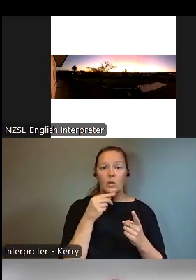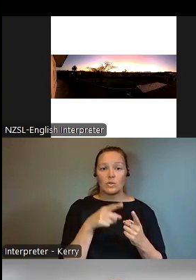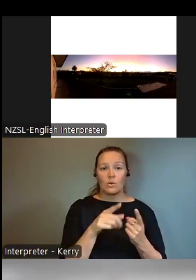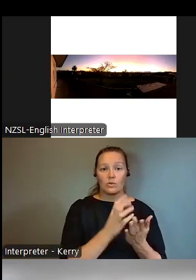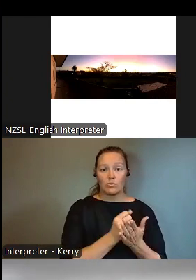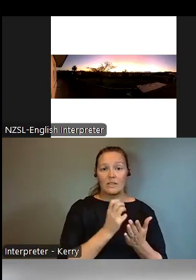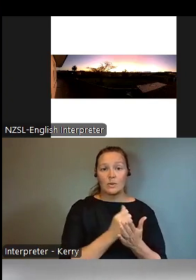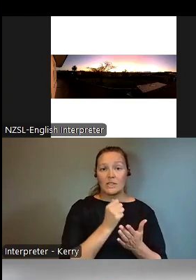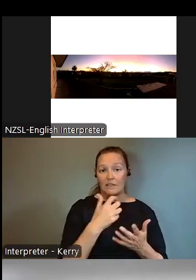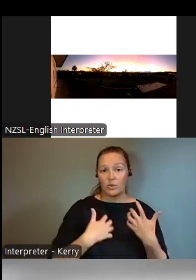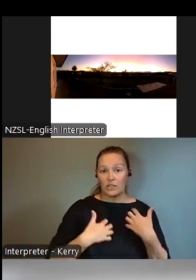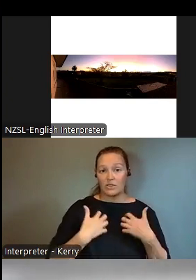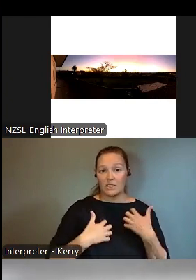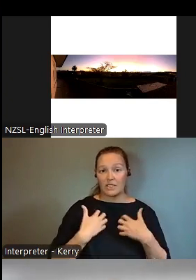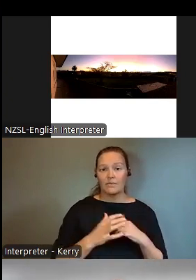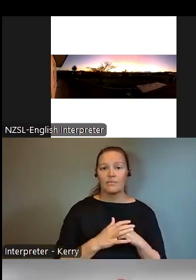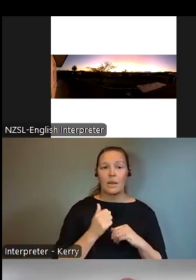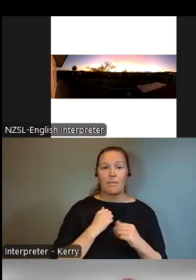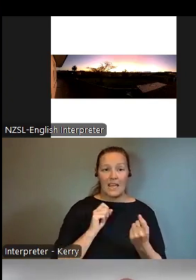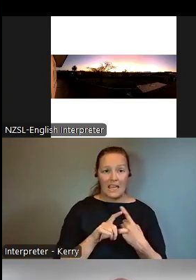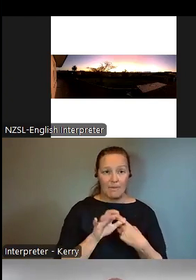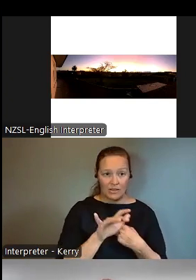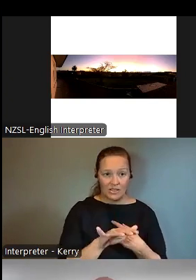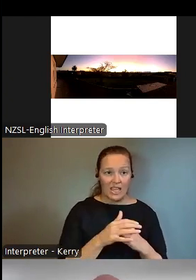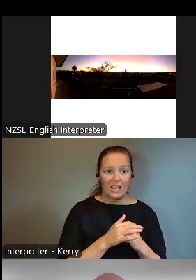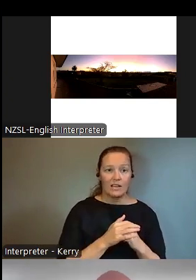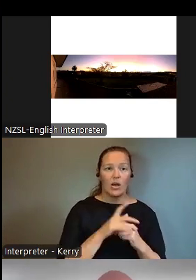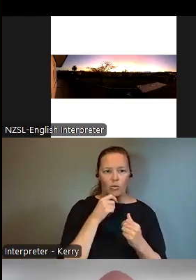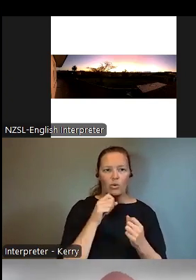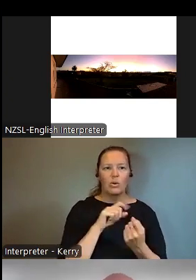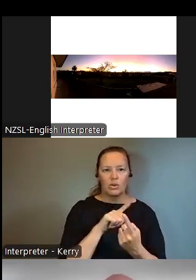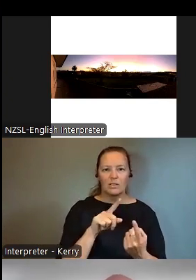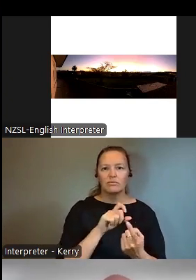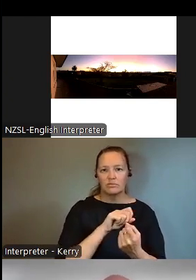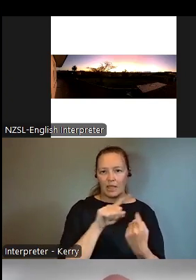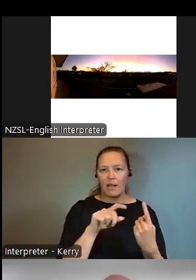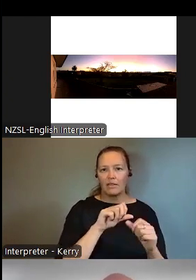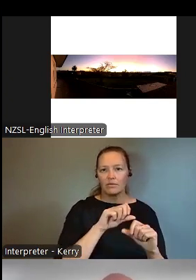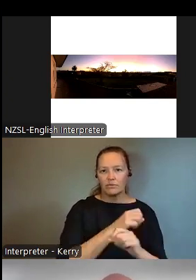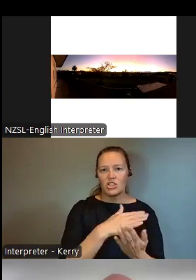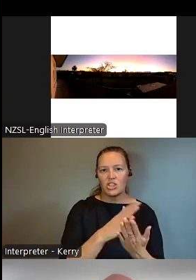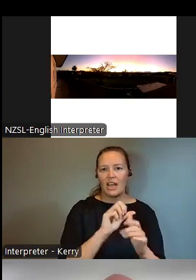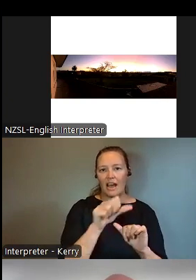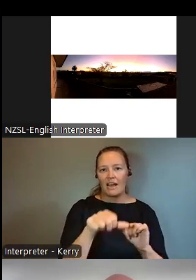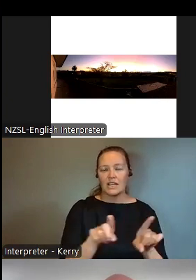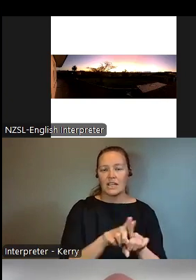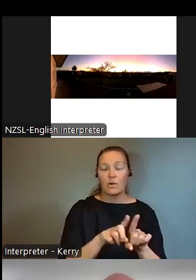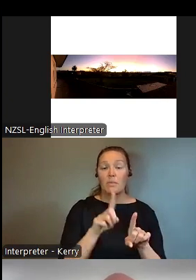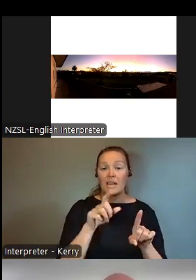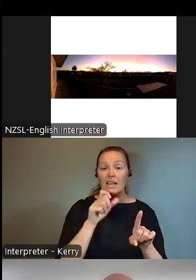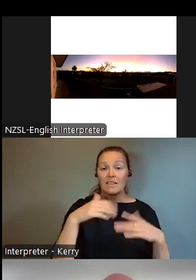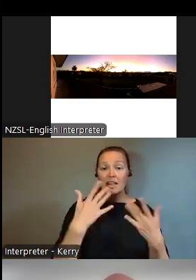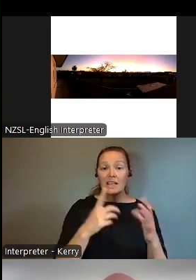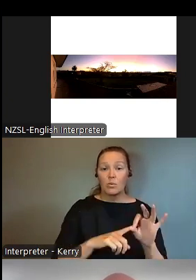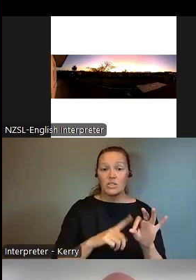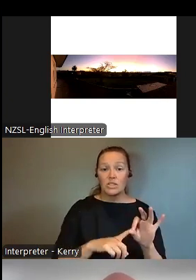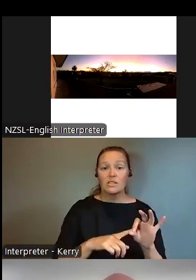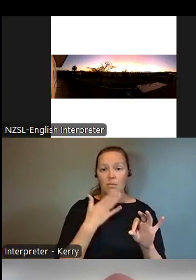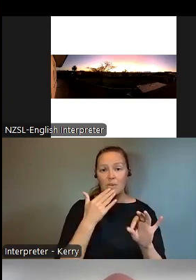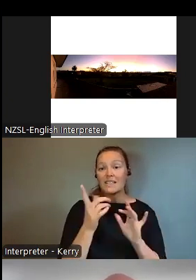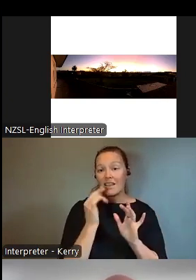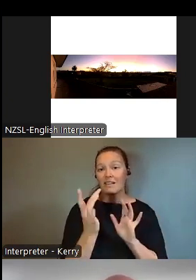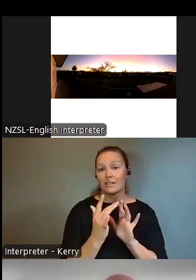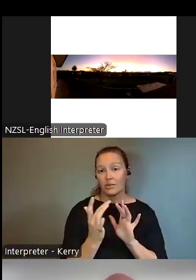interest to you. My email's there. It'll be shared afterwards as well. If you've got any questions or anything, feel free to get in